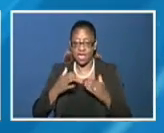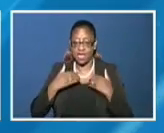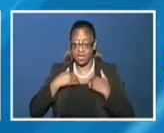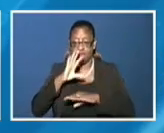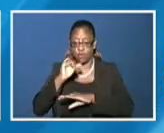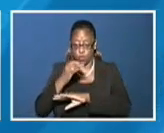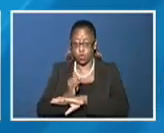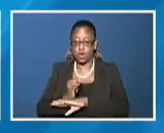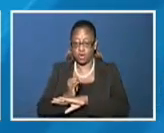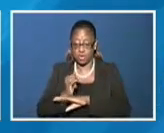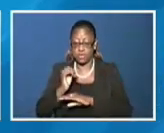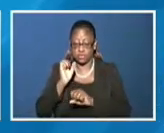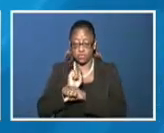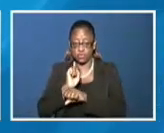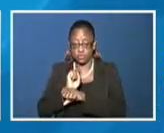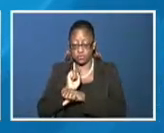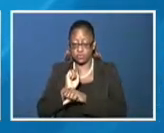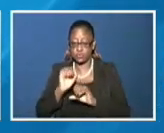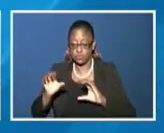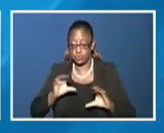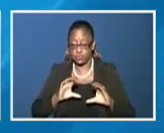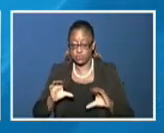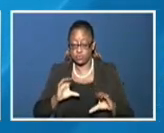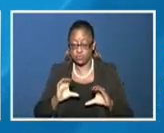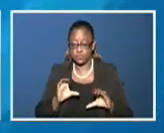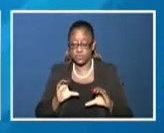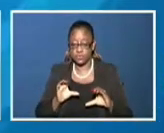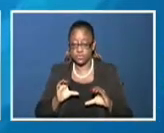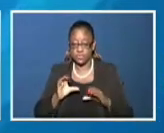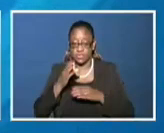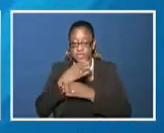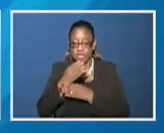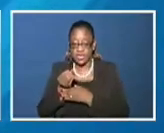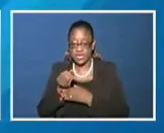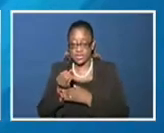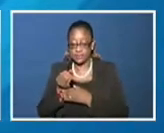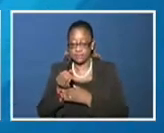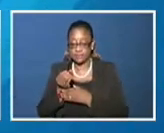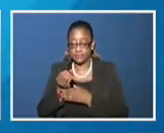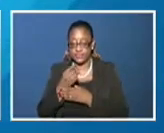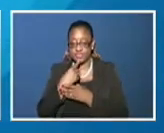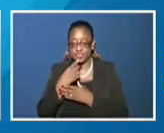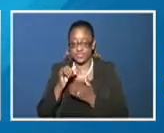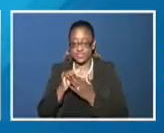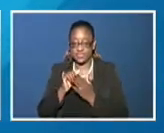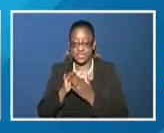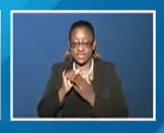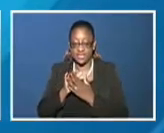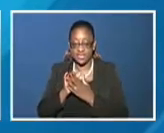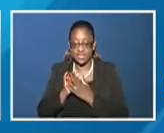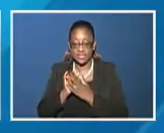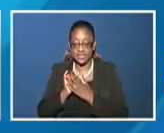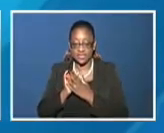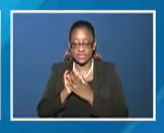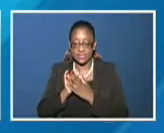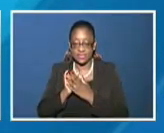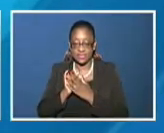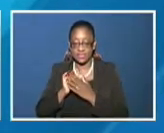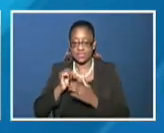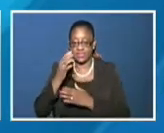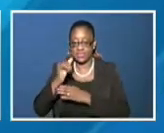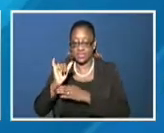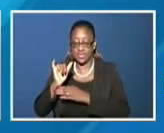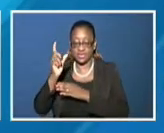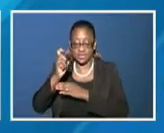everybody, we didn't know anything until the church finished today after one to know what